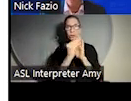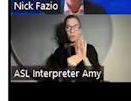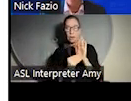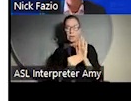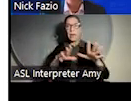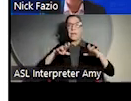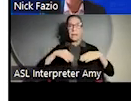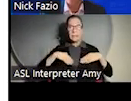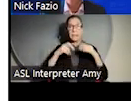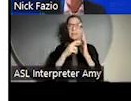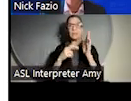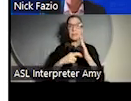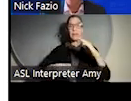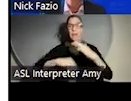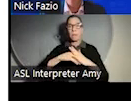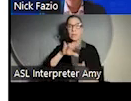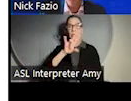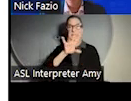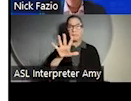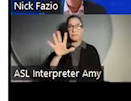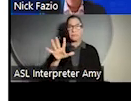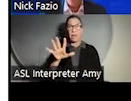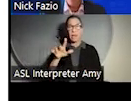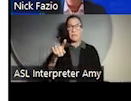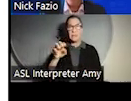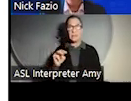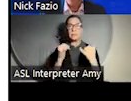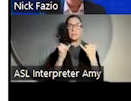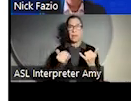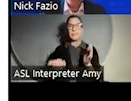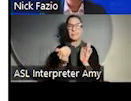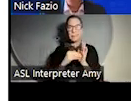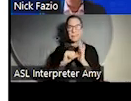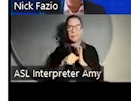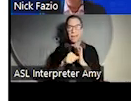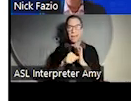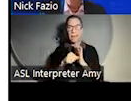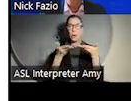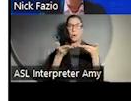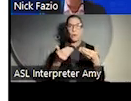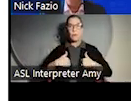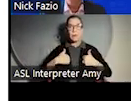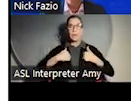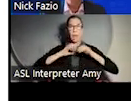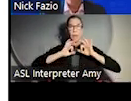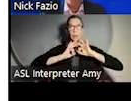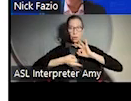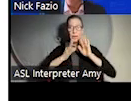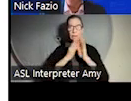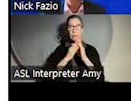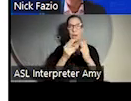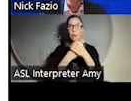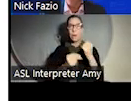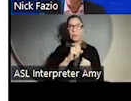verbal comments until 7:55 p.m. Again, we're offering live interpretation of this meeting into both American